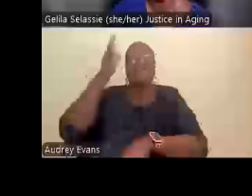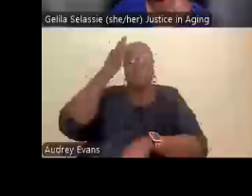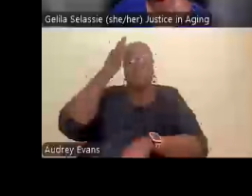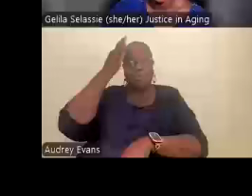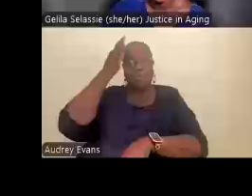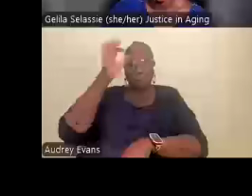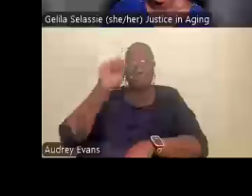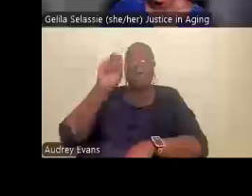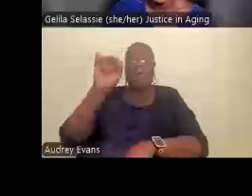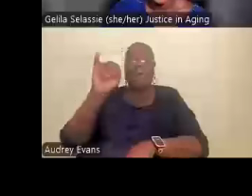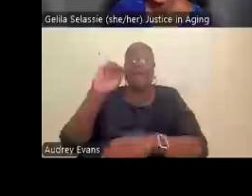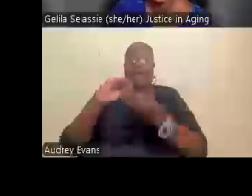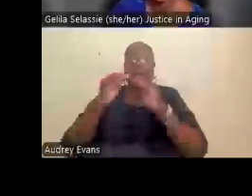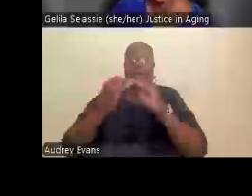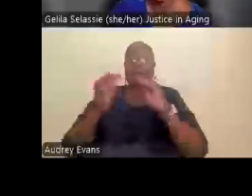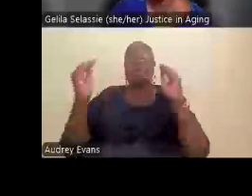is